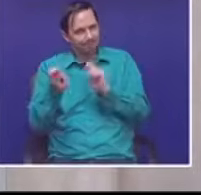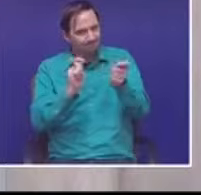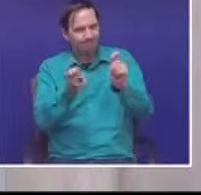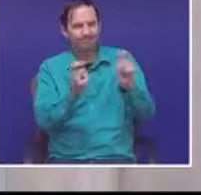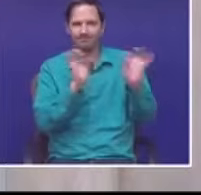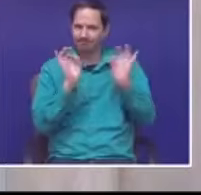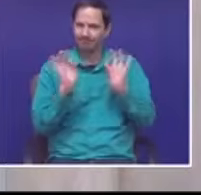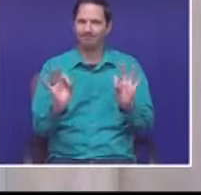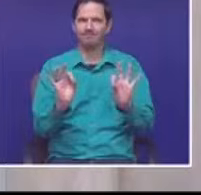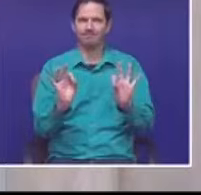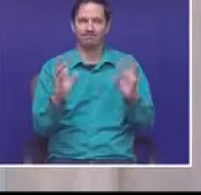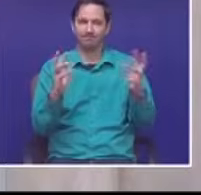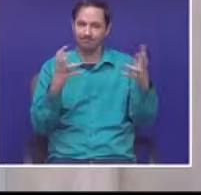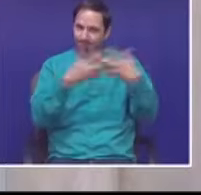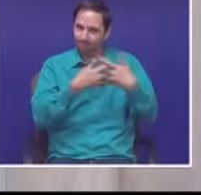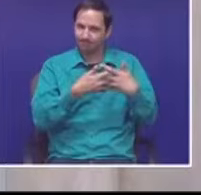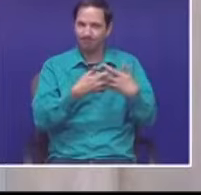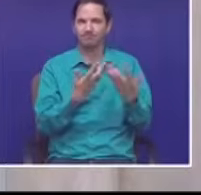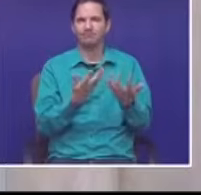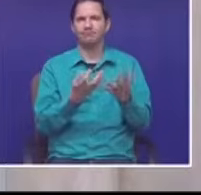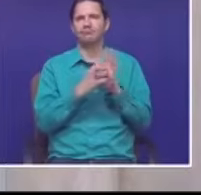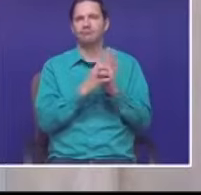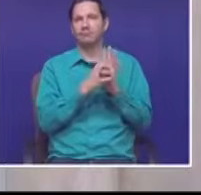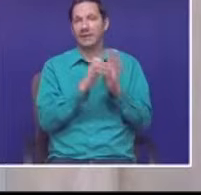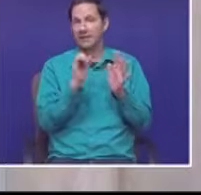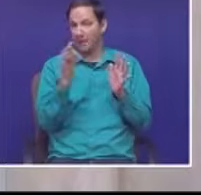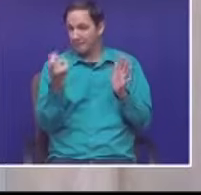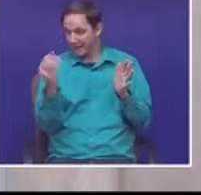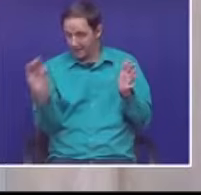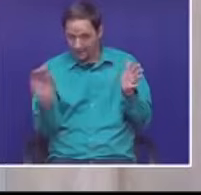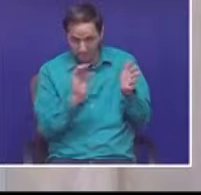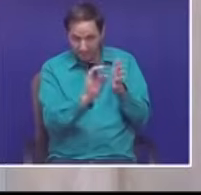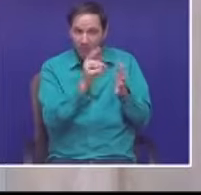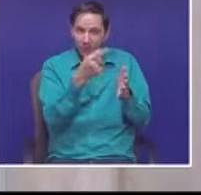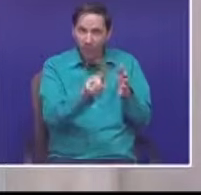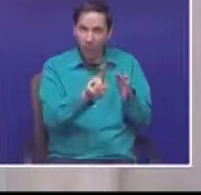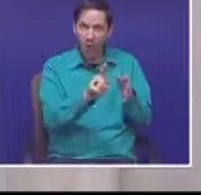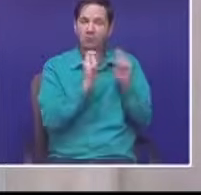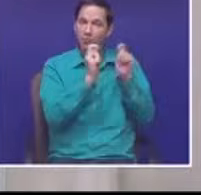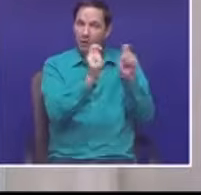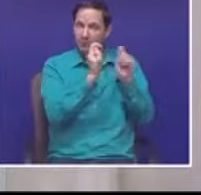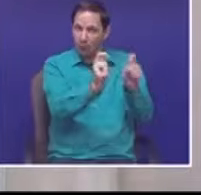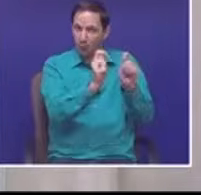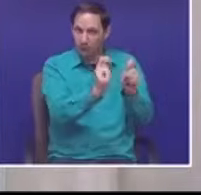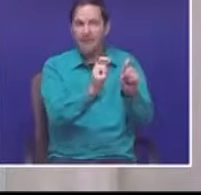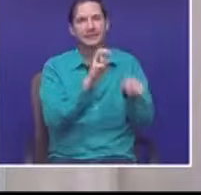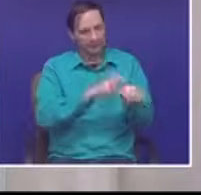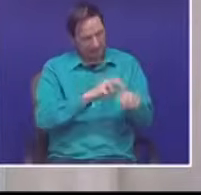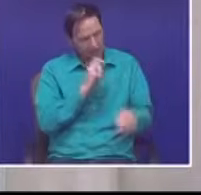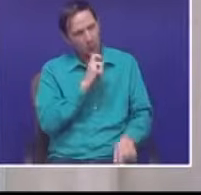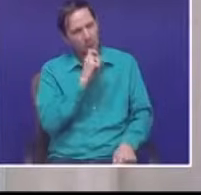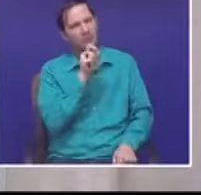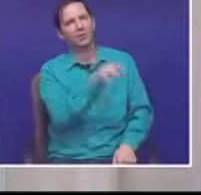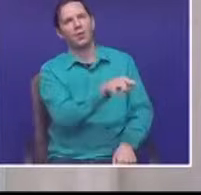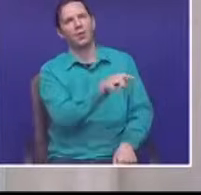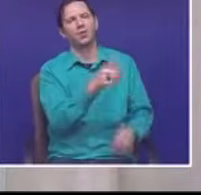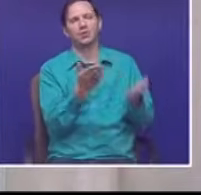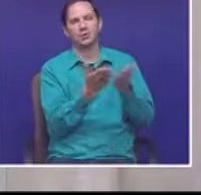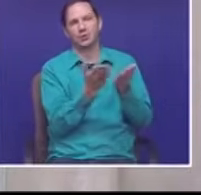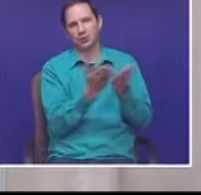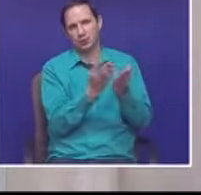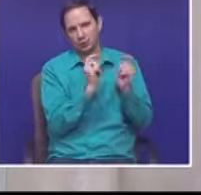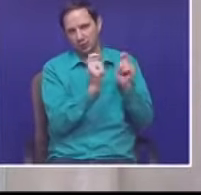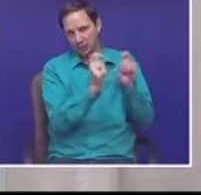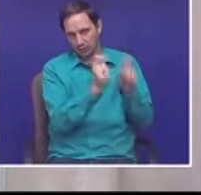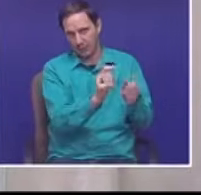where it needs to go to areas like scholar transport, those things need to be happening. Of course, from a national department level, we're